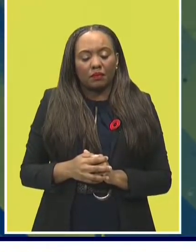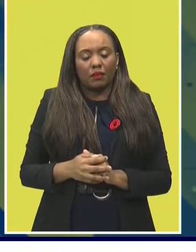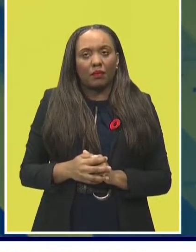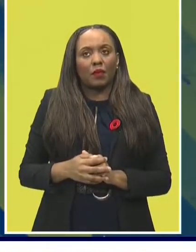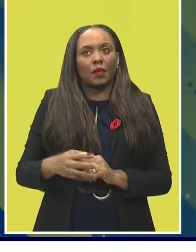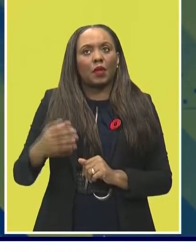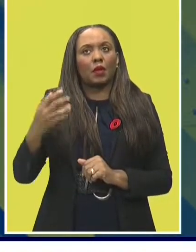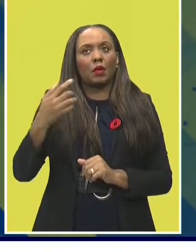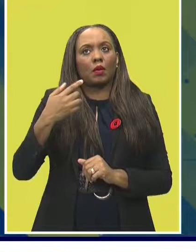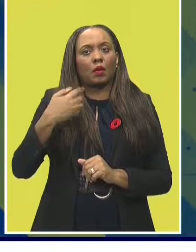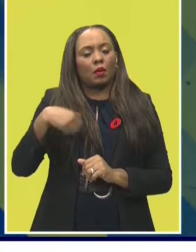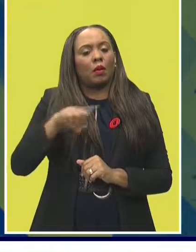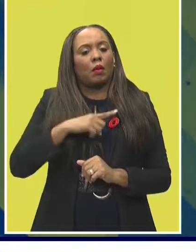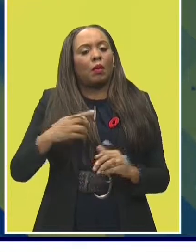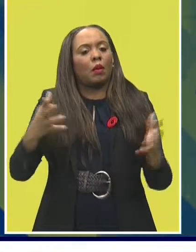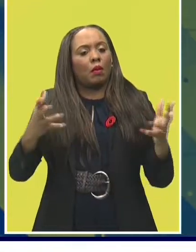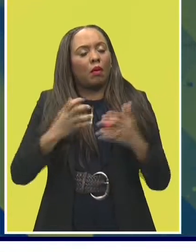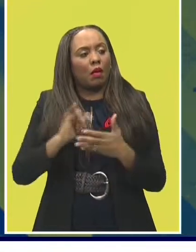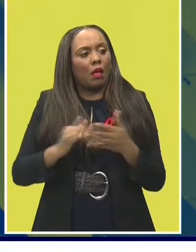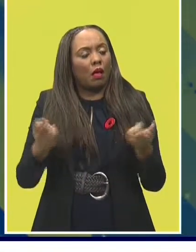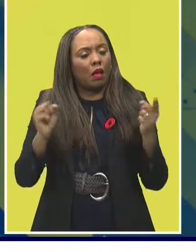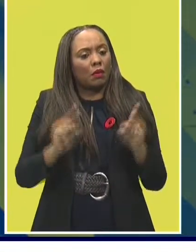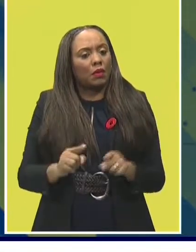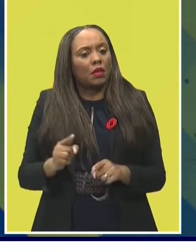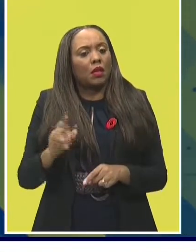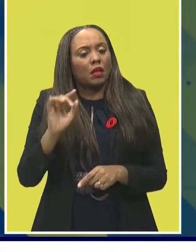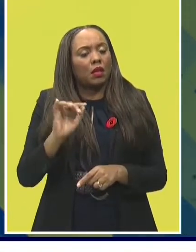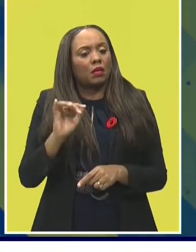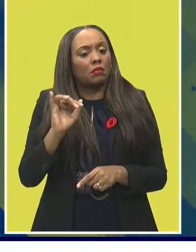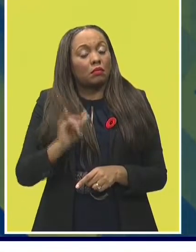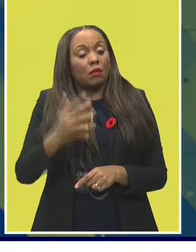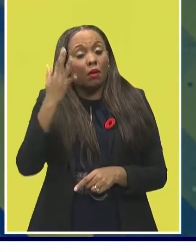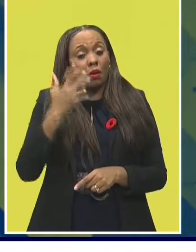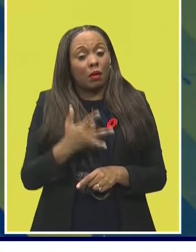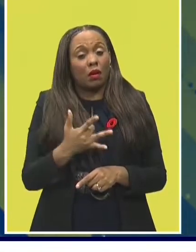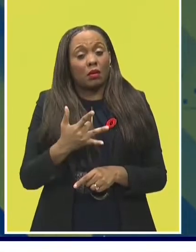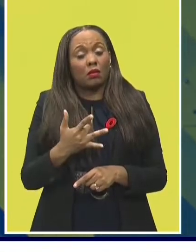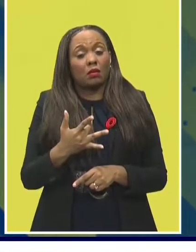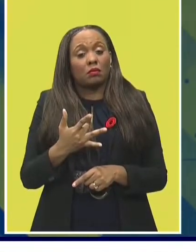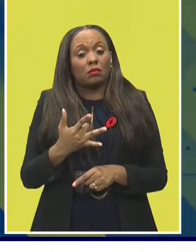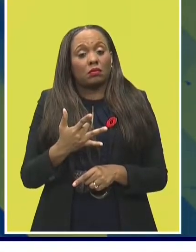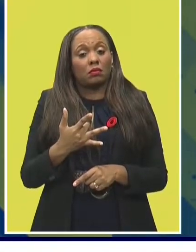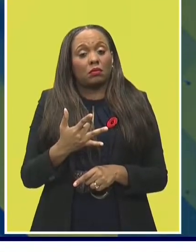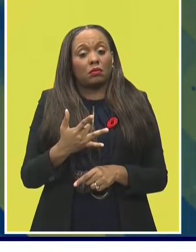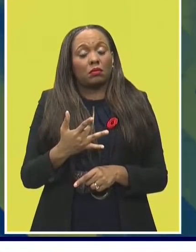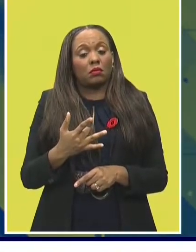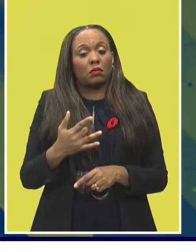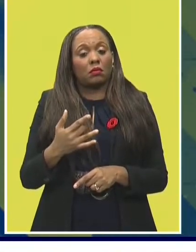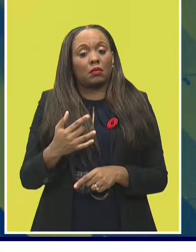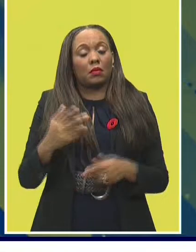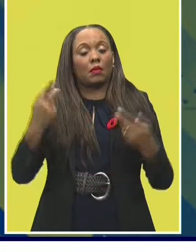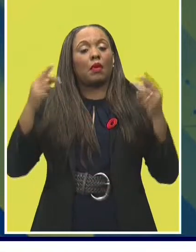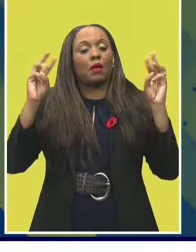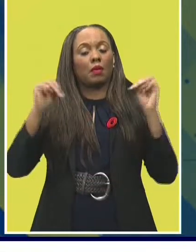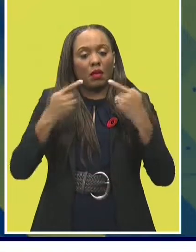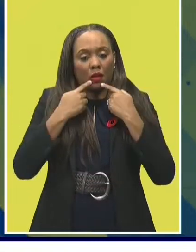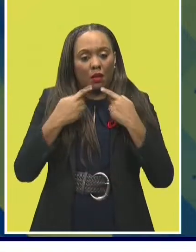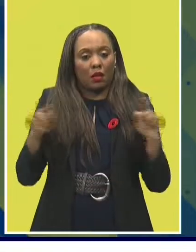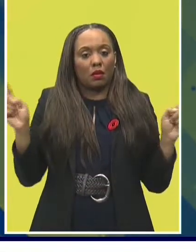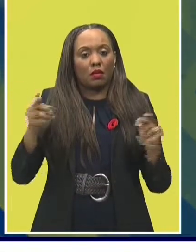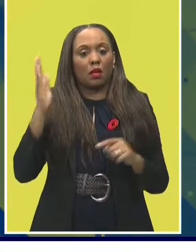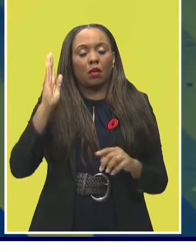bit. And so as part of this initiative, he announced that we would be opening